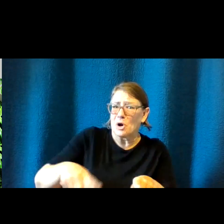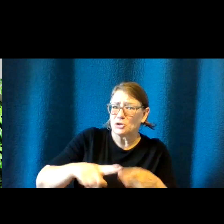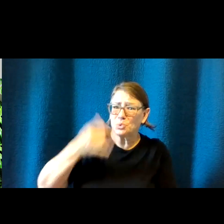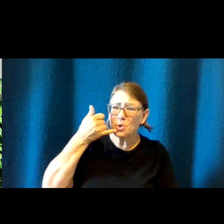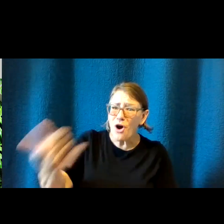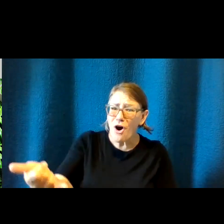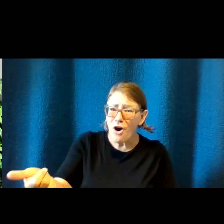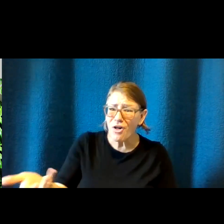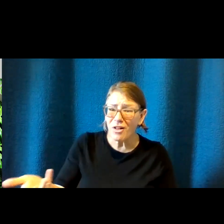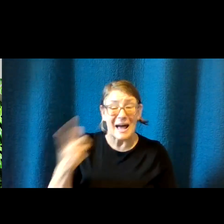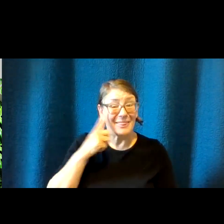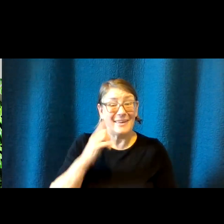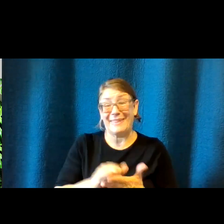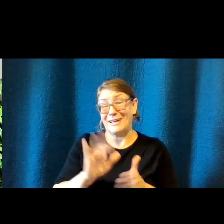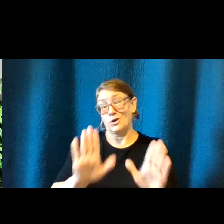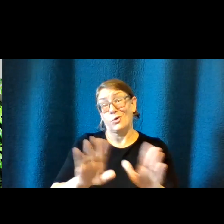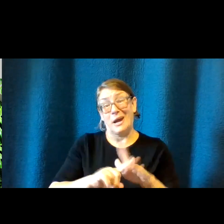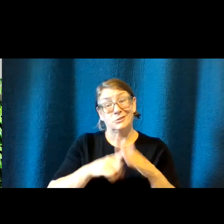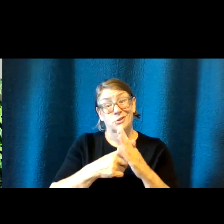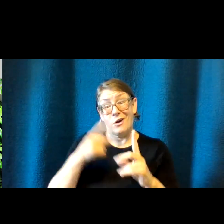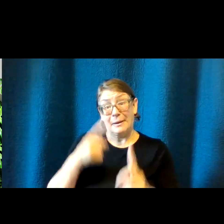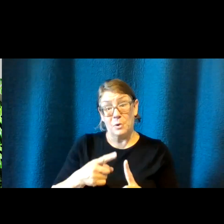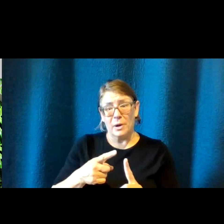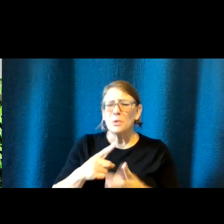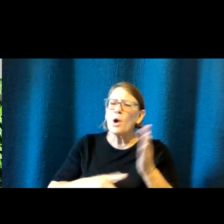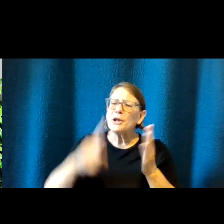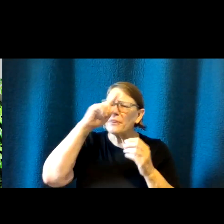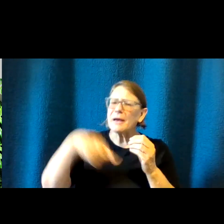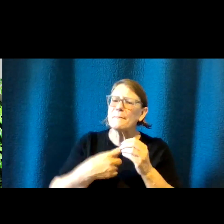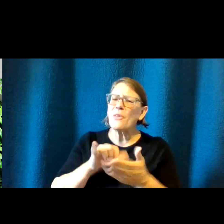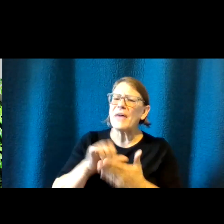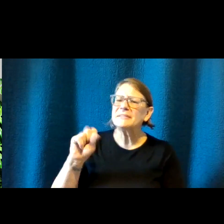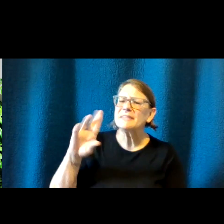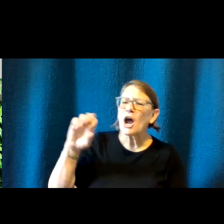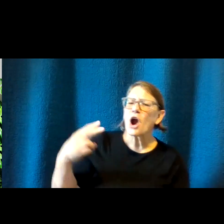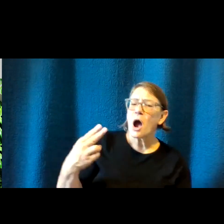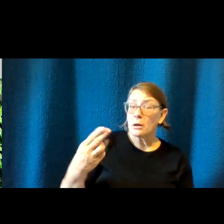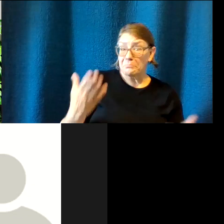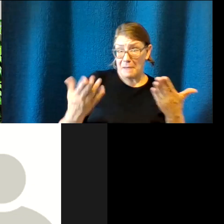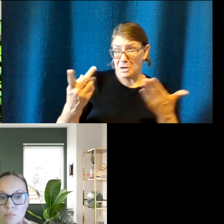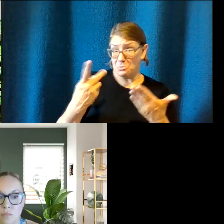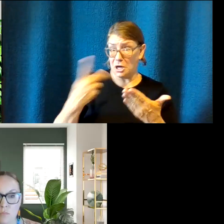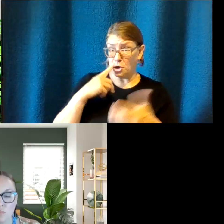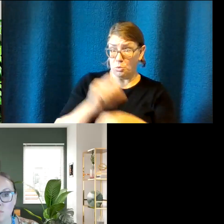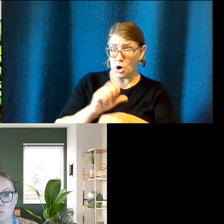definite great starting point. What do you think about that, Sarah? Like, maybe we could work on doing